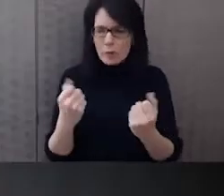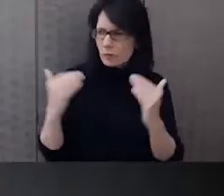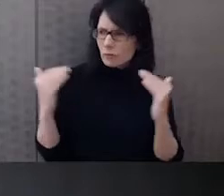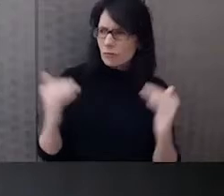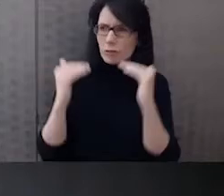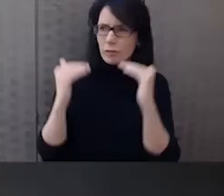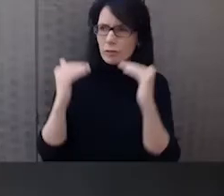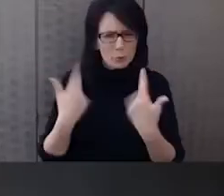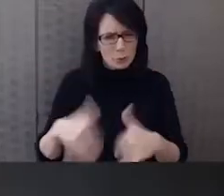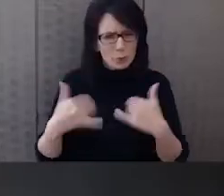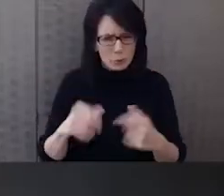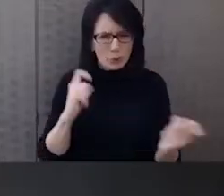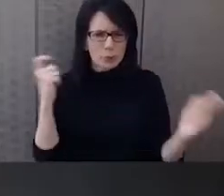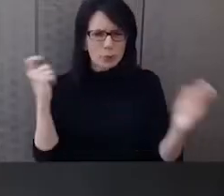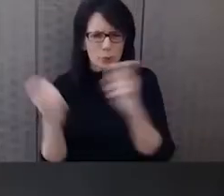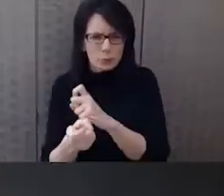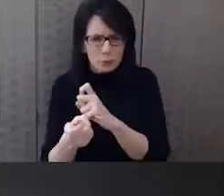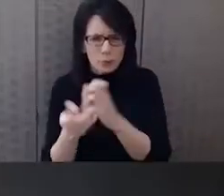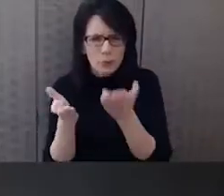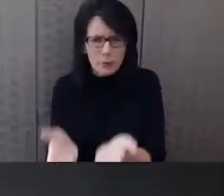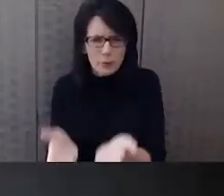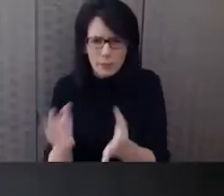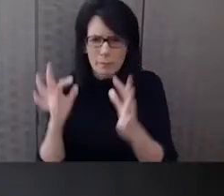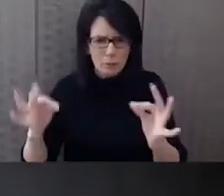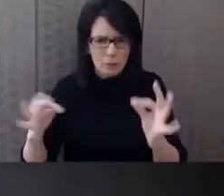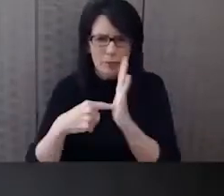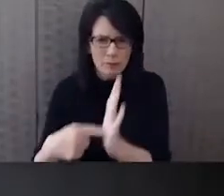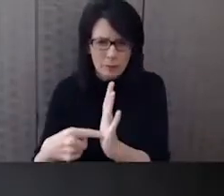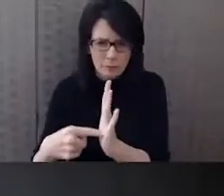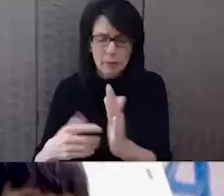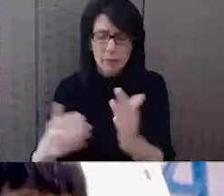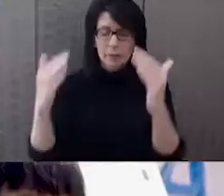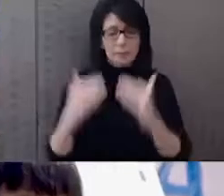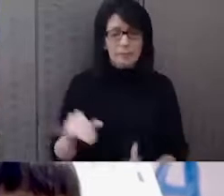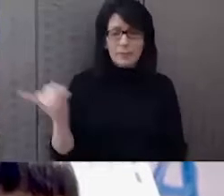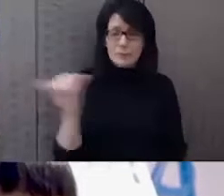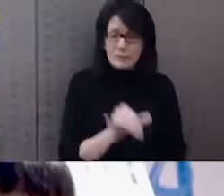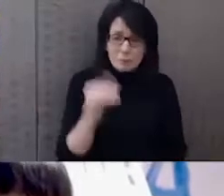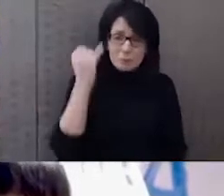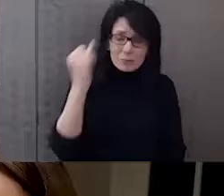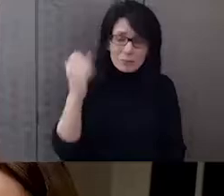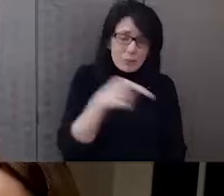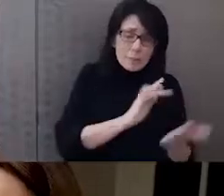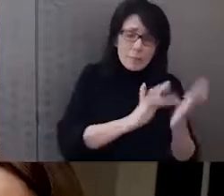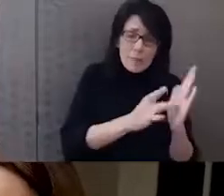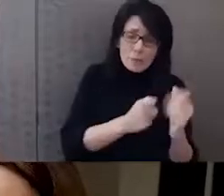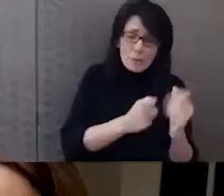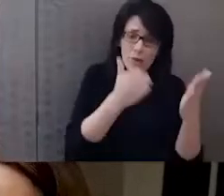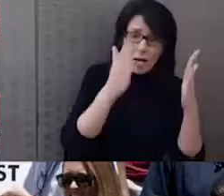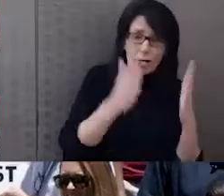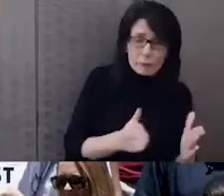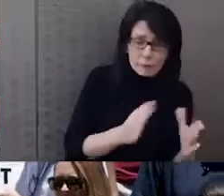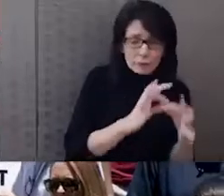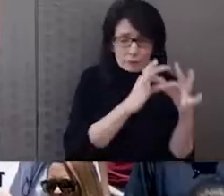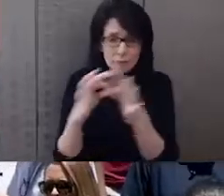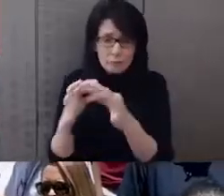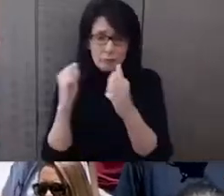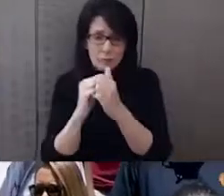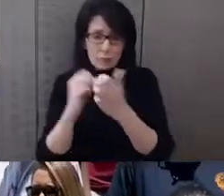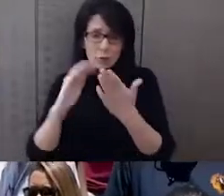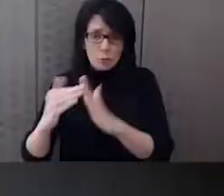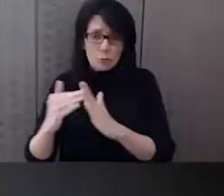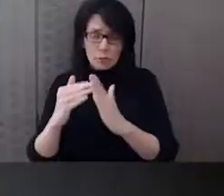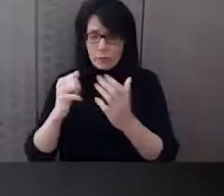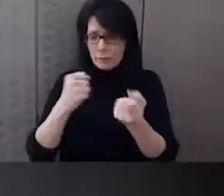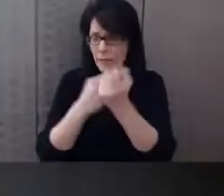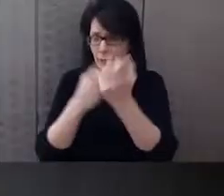important bridge in really being able to connect medical providers and communities that we serve with community activists